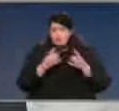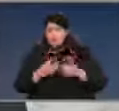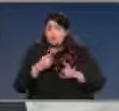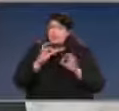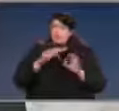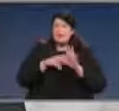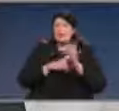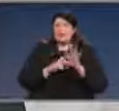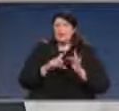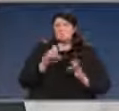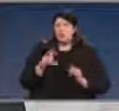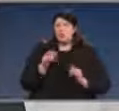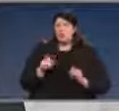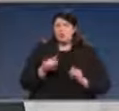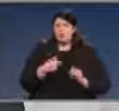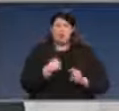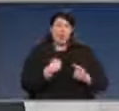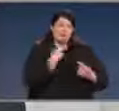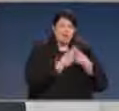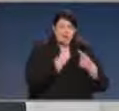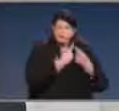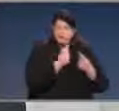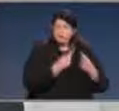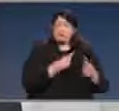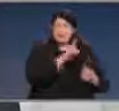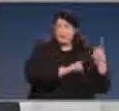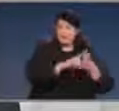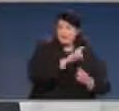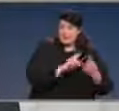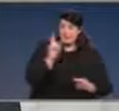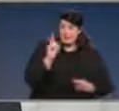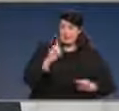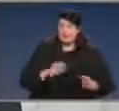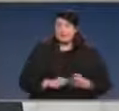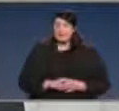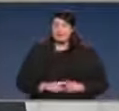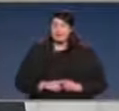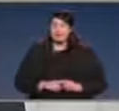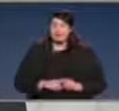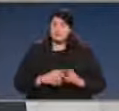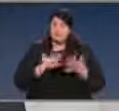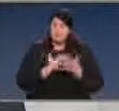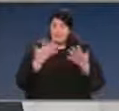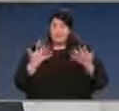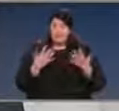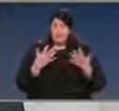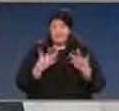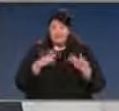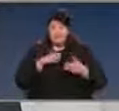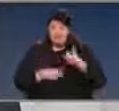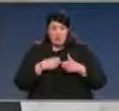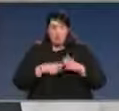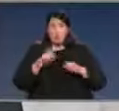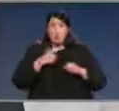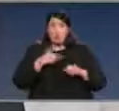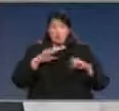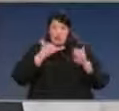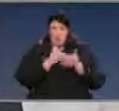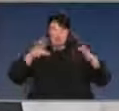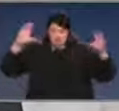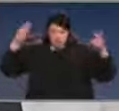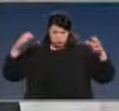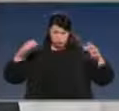so that was the update from me. The main issue today was to recommit to that suppression strategy, but to